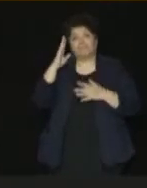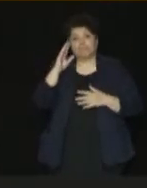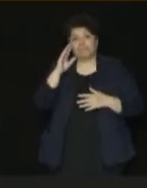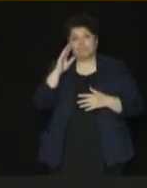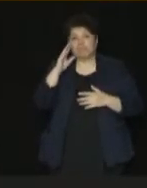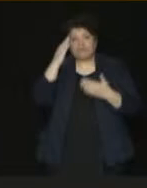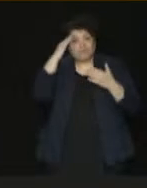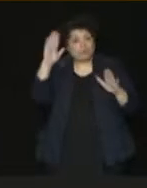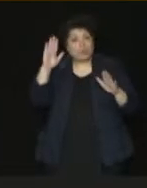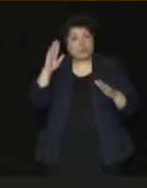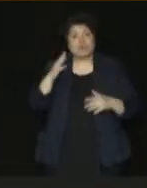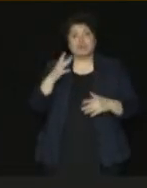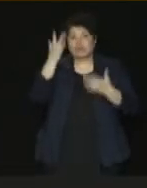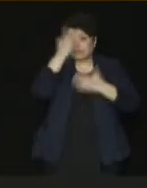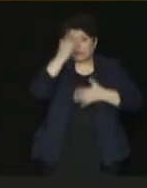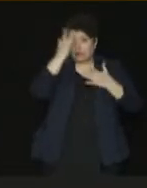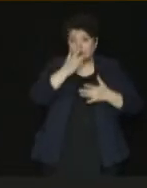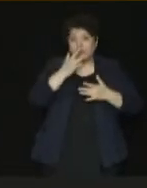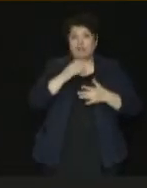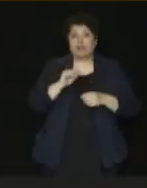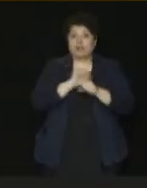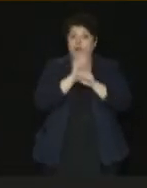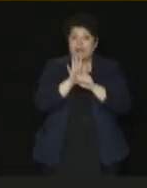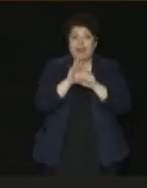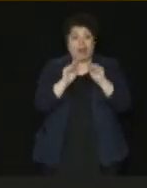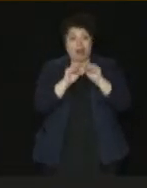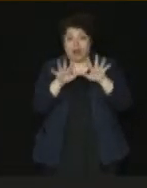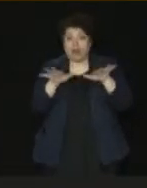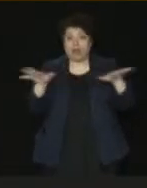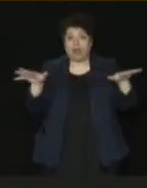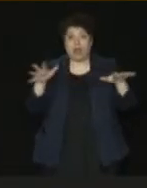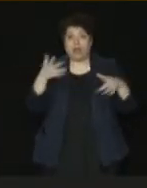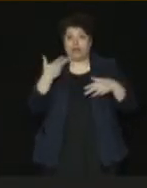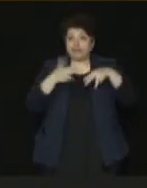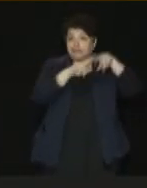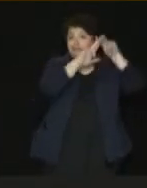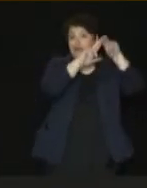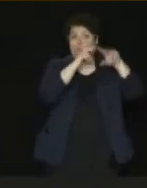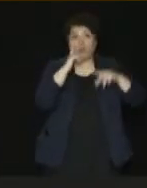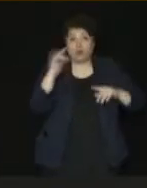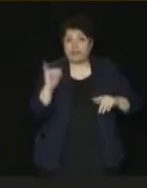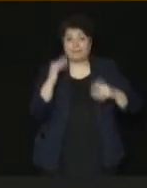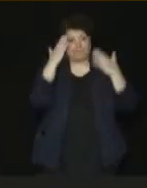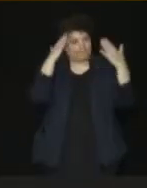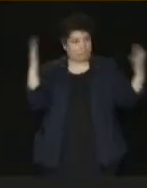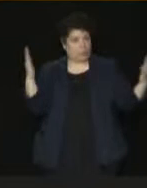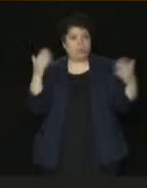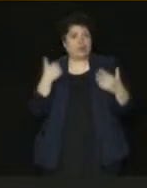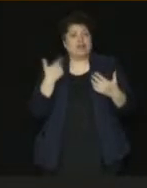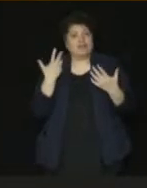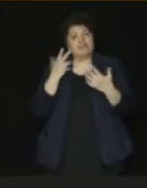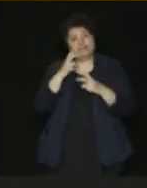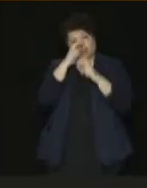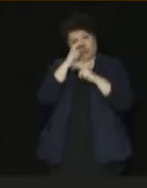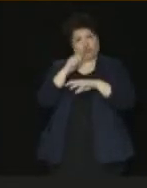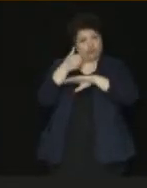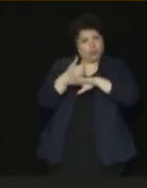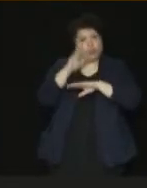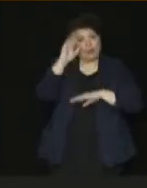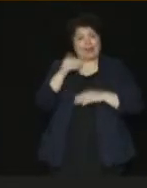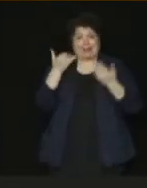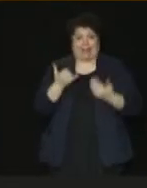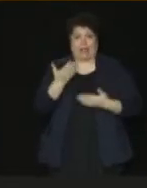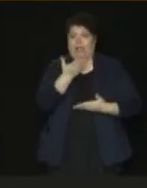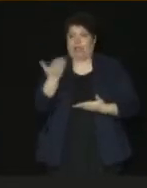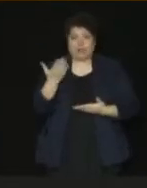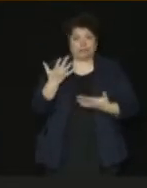either the trajectory of the virus or the measures that we would be taking. So I understand people who are in a difficult situation,